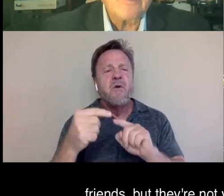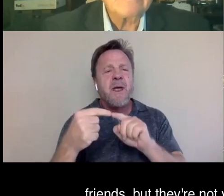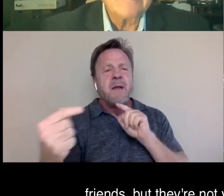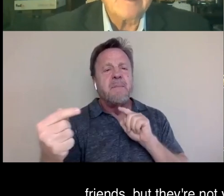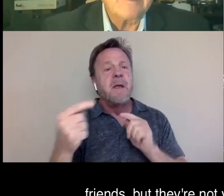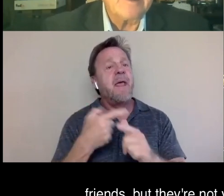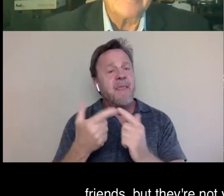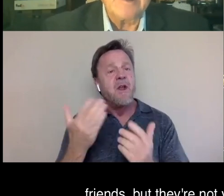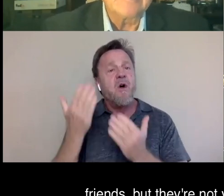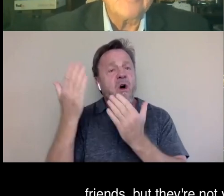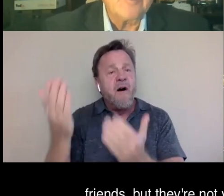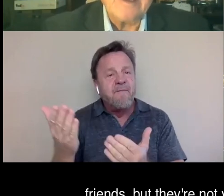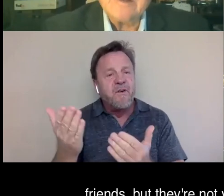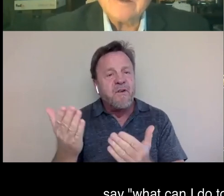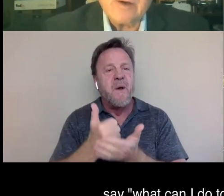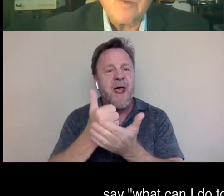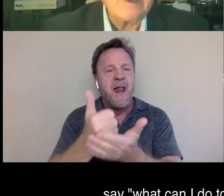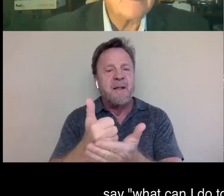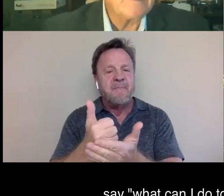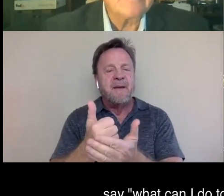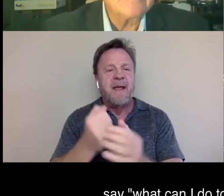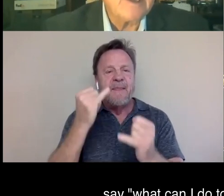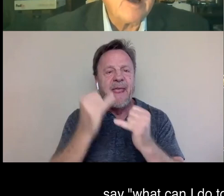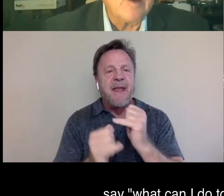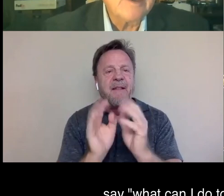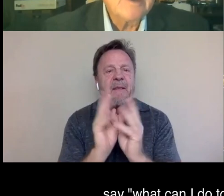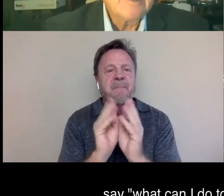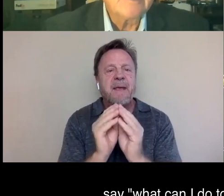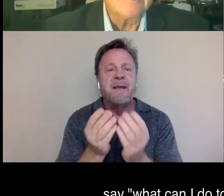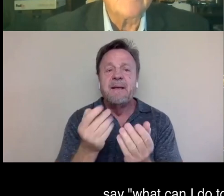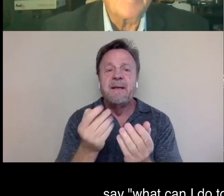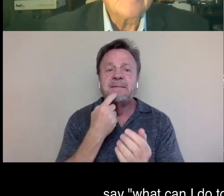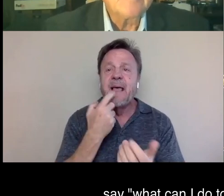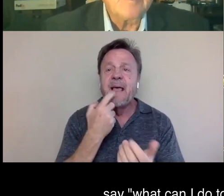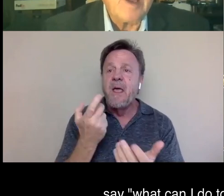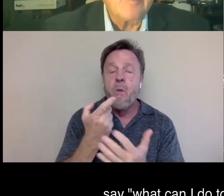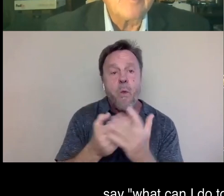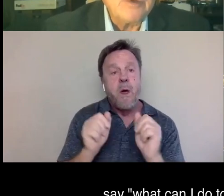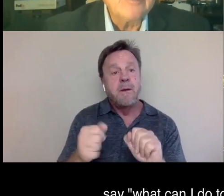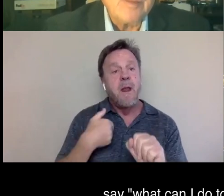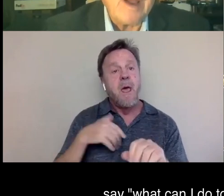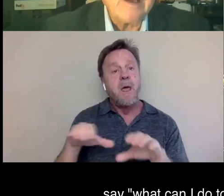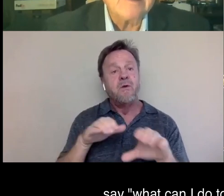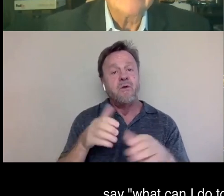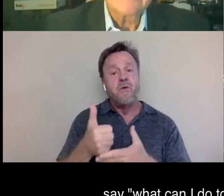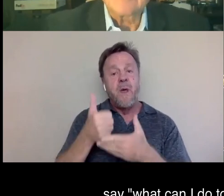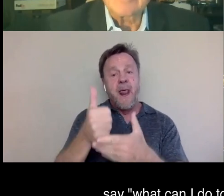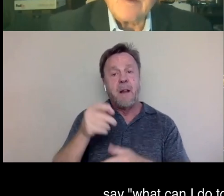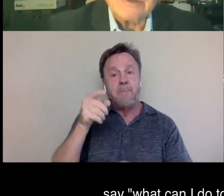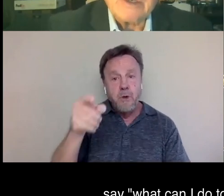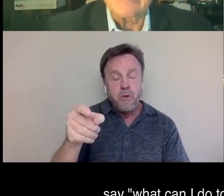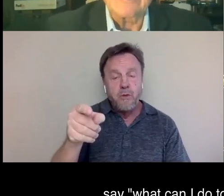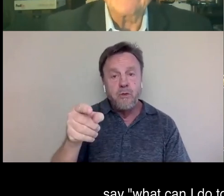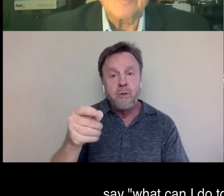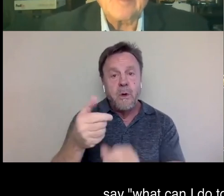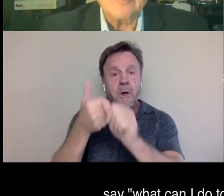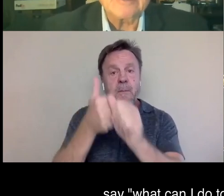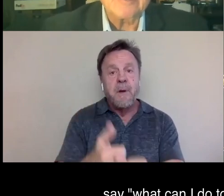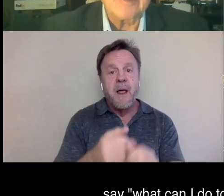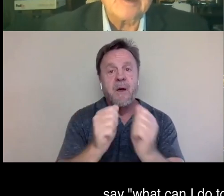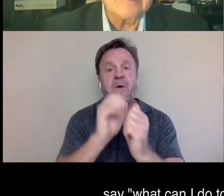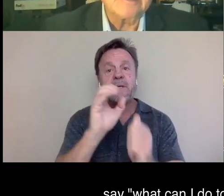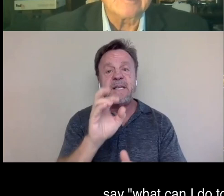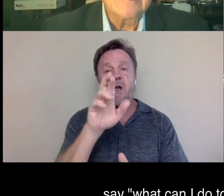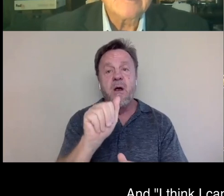help. Say what, at the end of your meeting, say, what can I do to help? Help you, the bank, comply with CRA for people